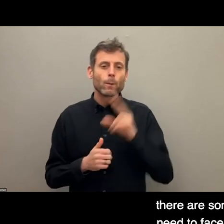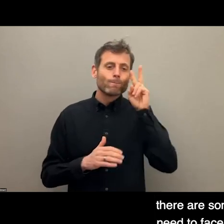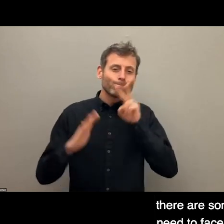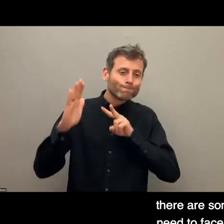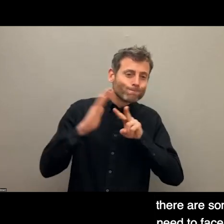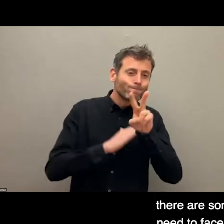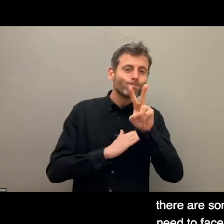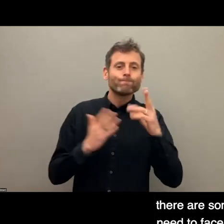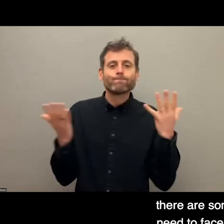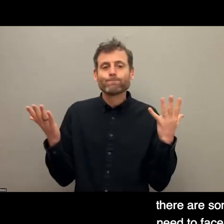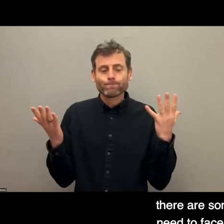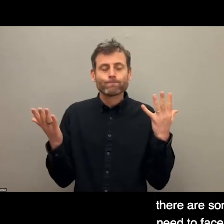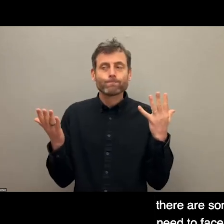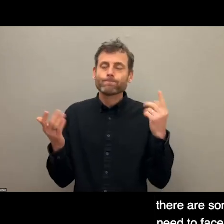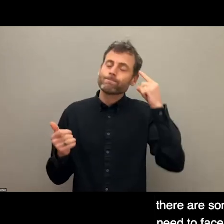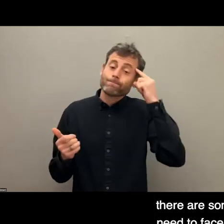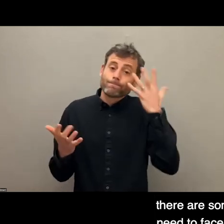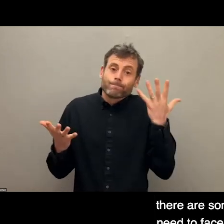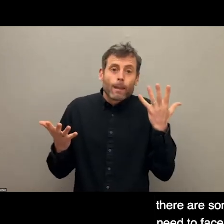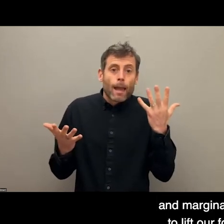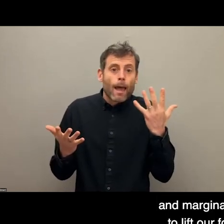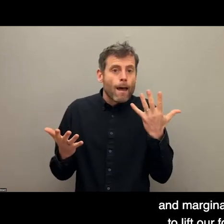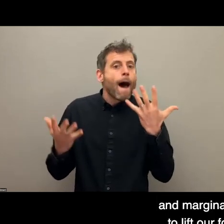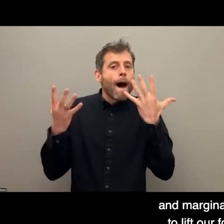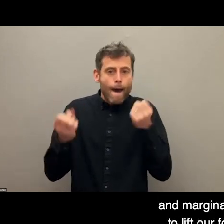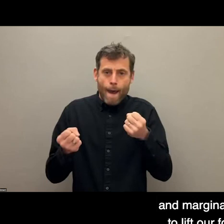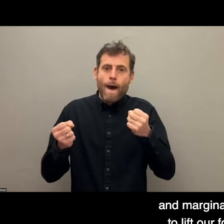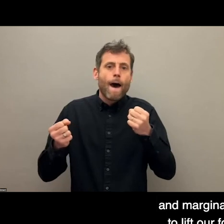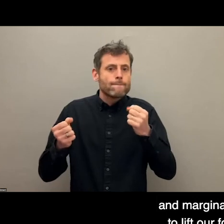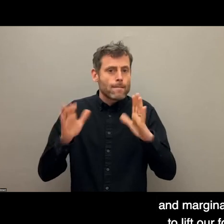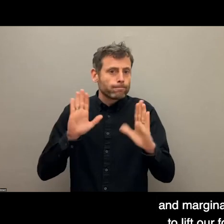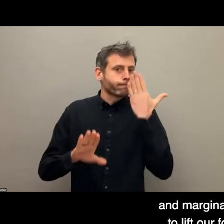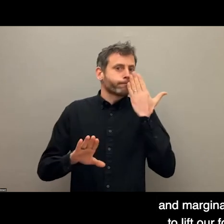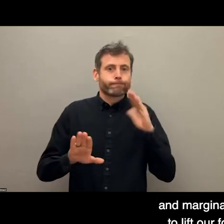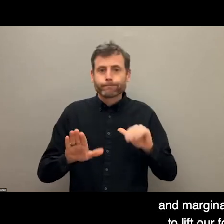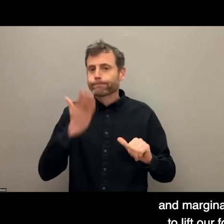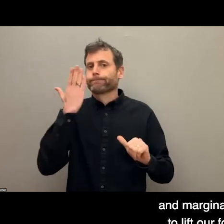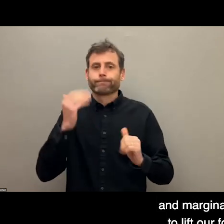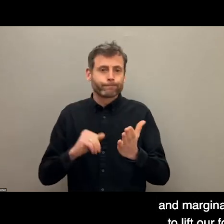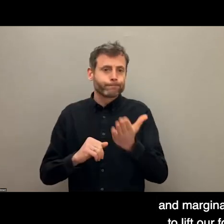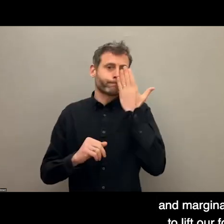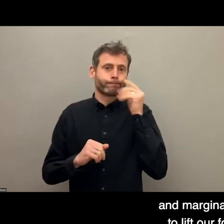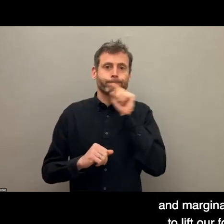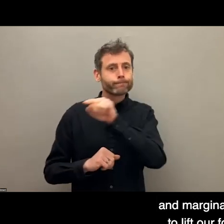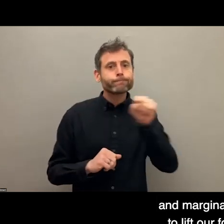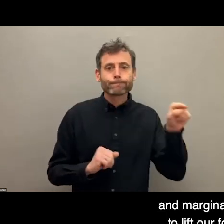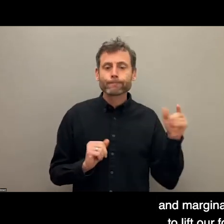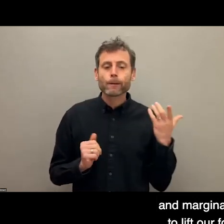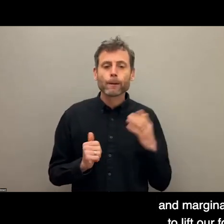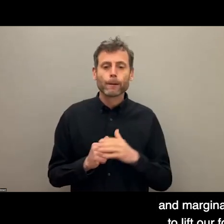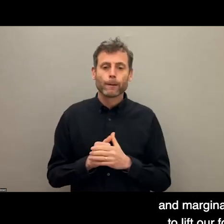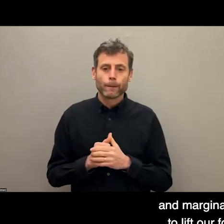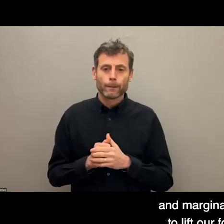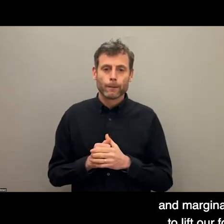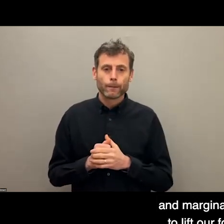face. To actually overcome exclusion and marginalization in education, we need to lift